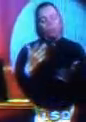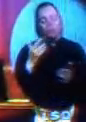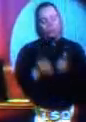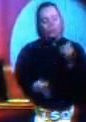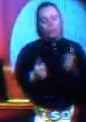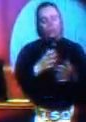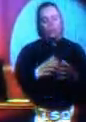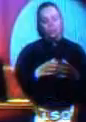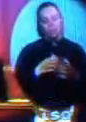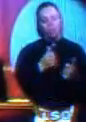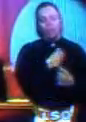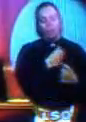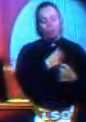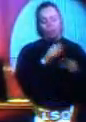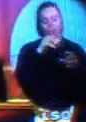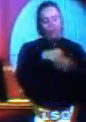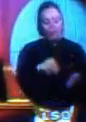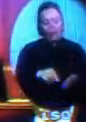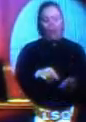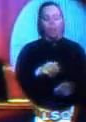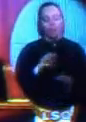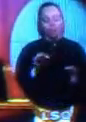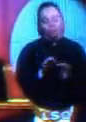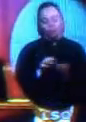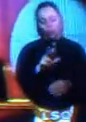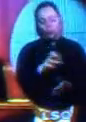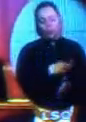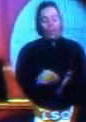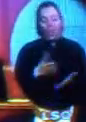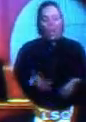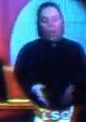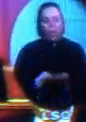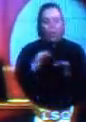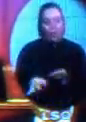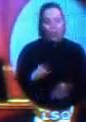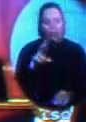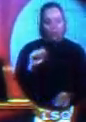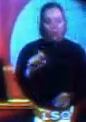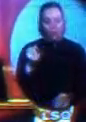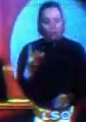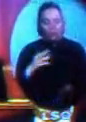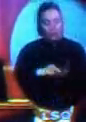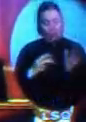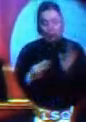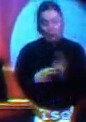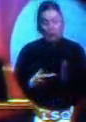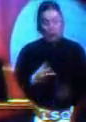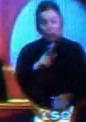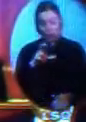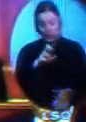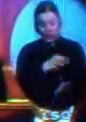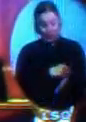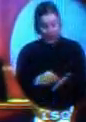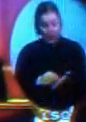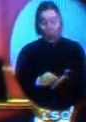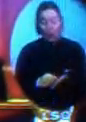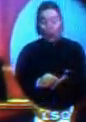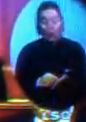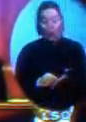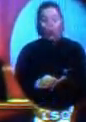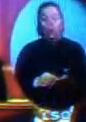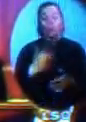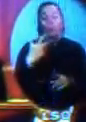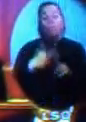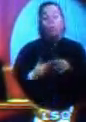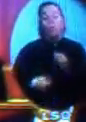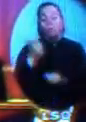in 2011, but now we've got 3 extra years. So we're going to be there till 2014. Does this mean that the